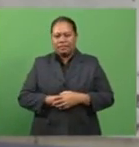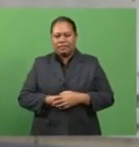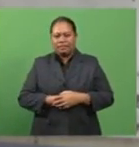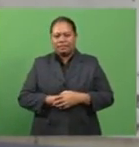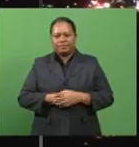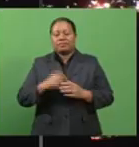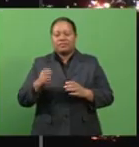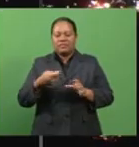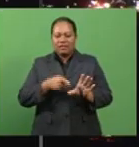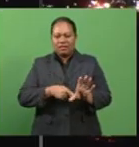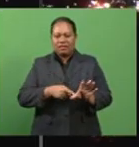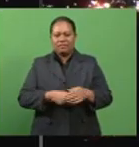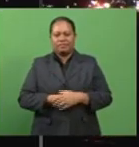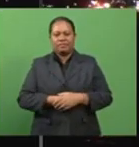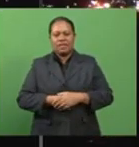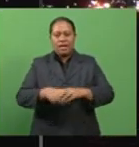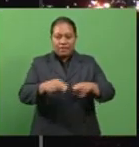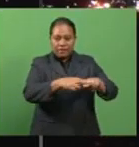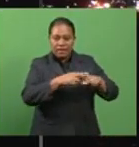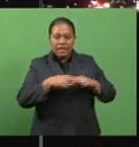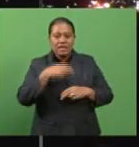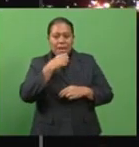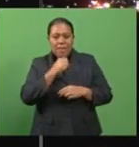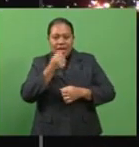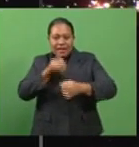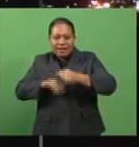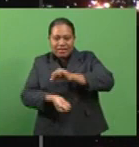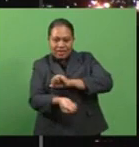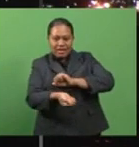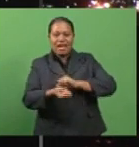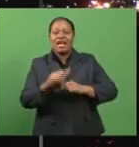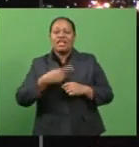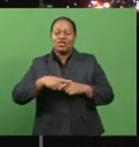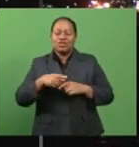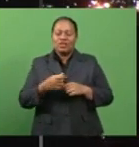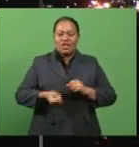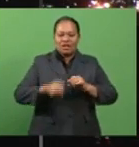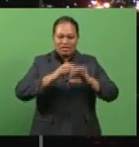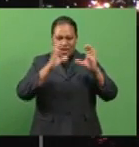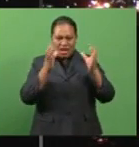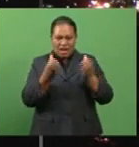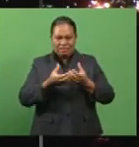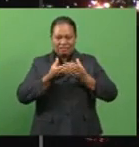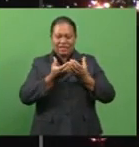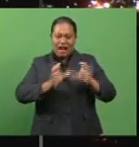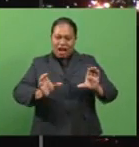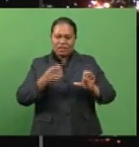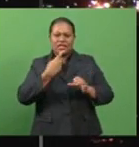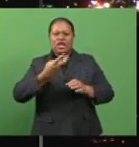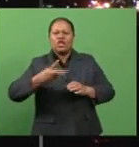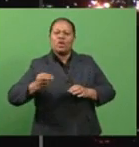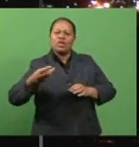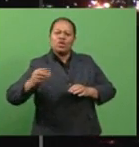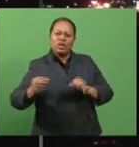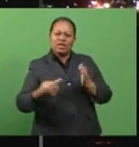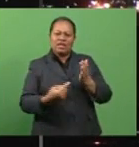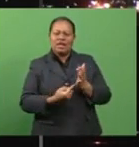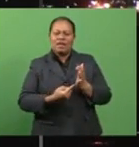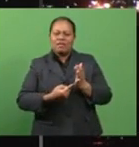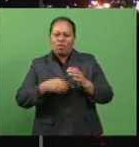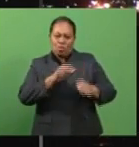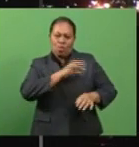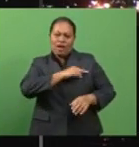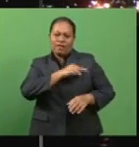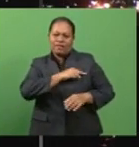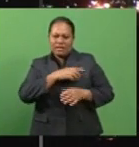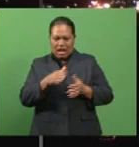next year. The Fiji men's cricket team's road to the International Cricket Council World T20 regional qualifiers has